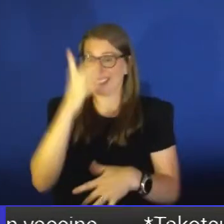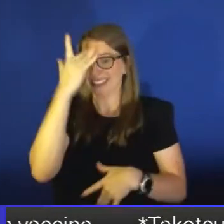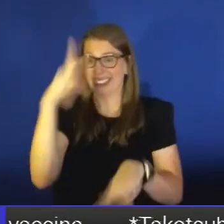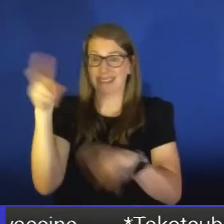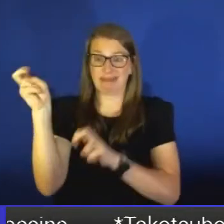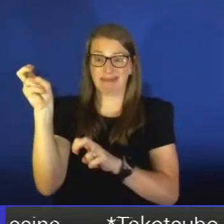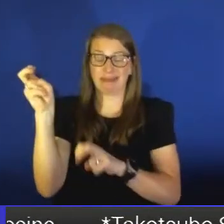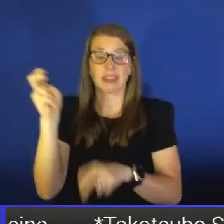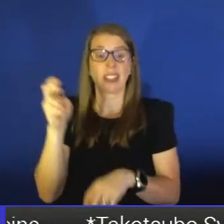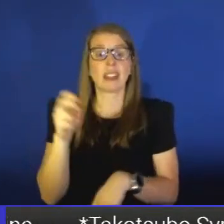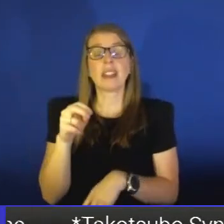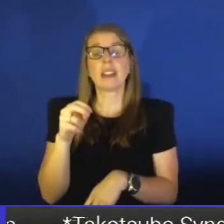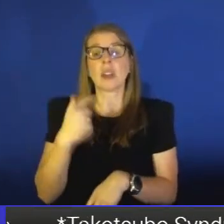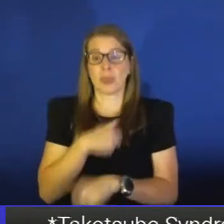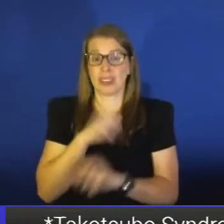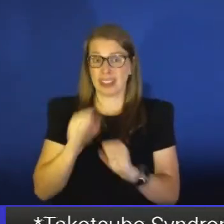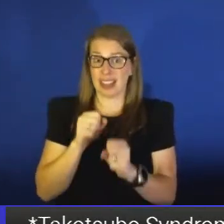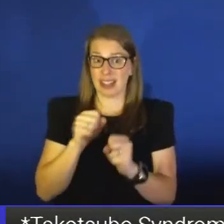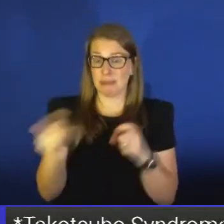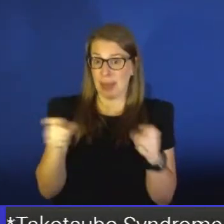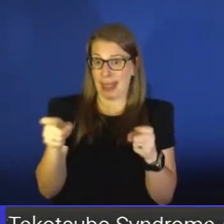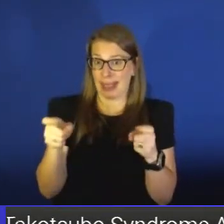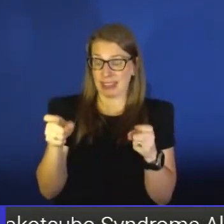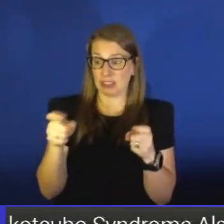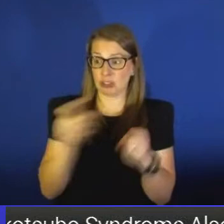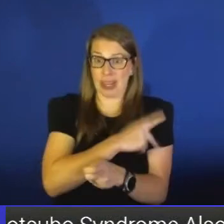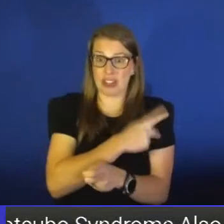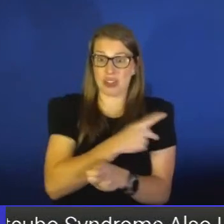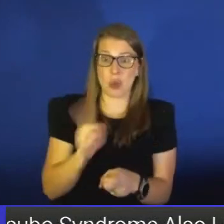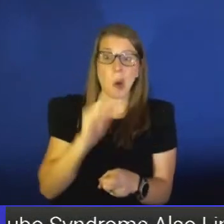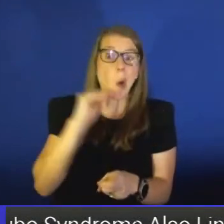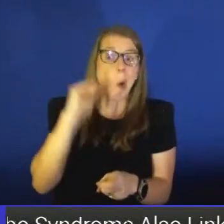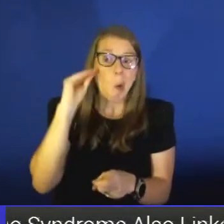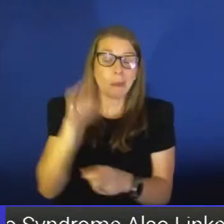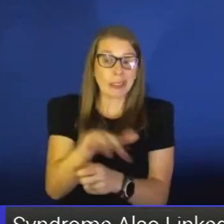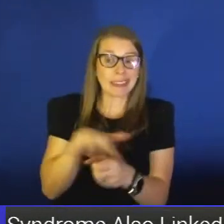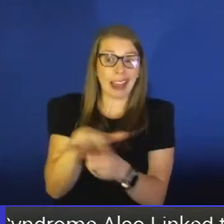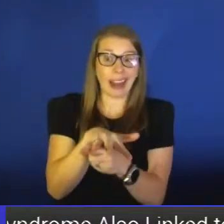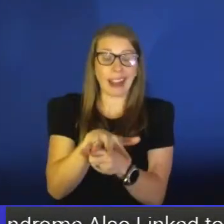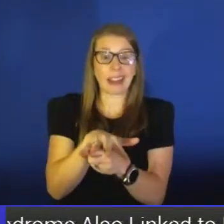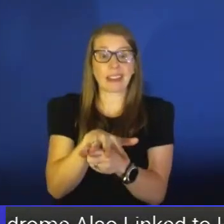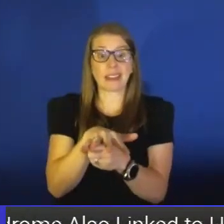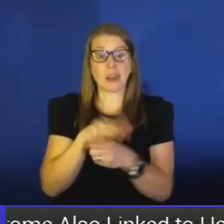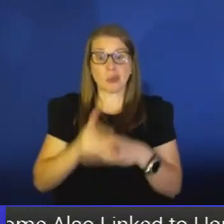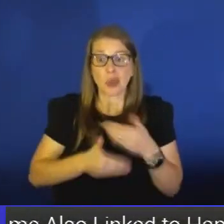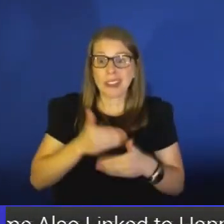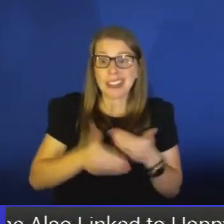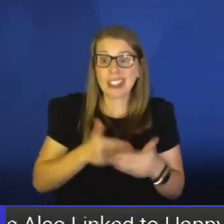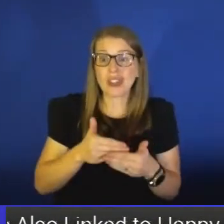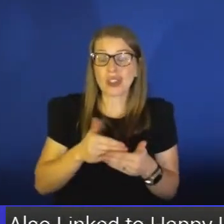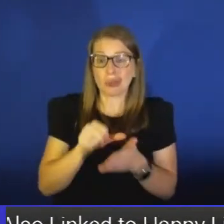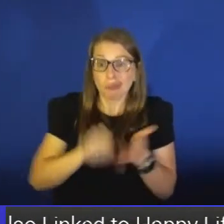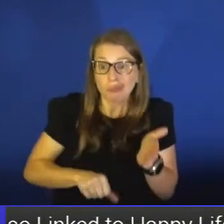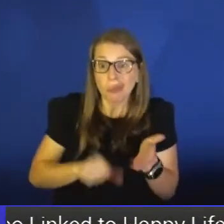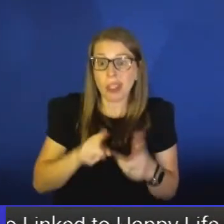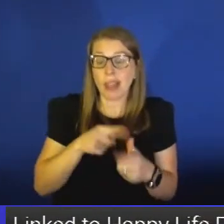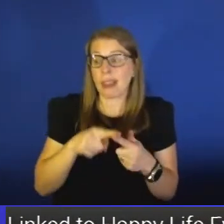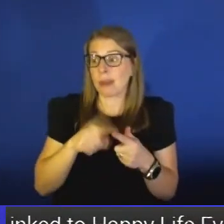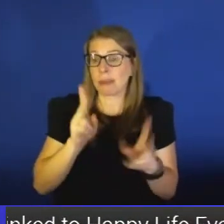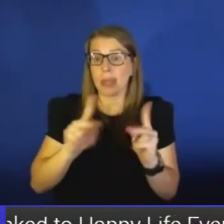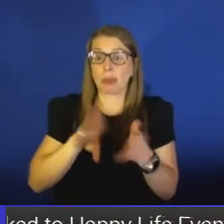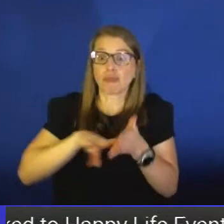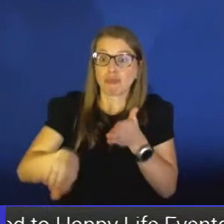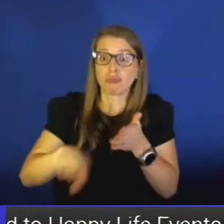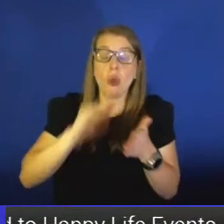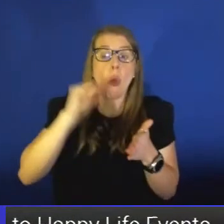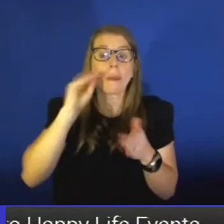able to manage in a home setting and chronic disease management, and we can do procedures and people go home in the same day versus longer hospital